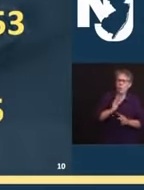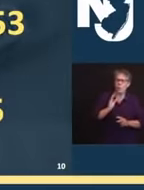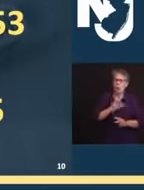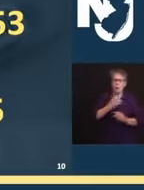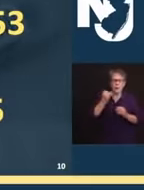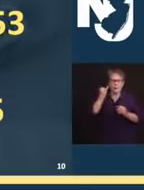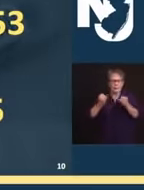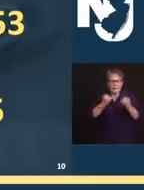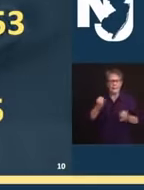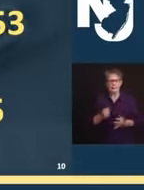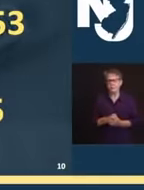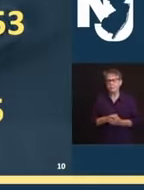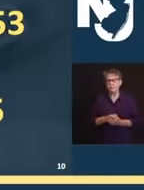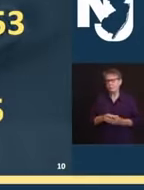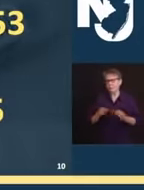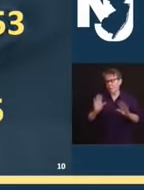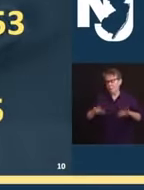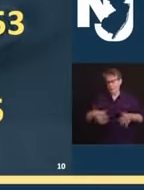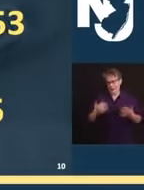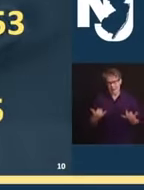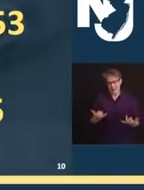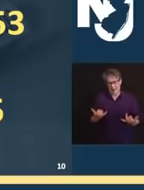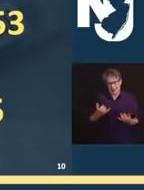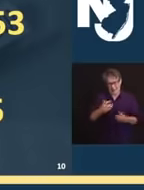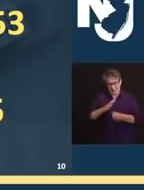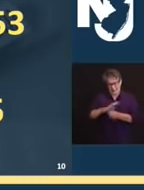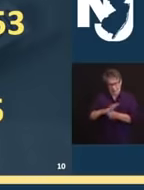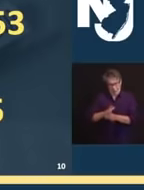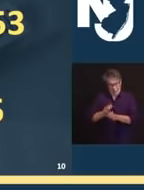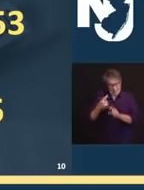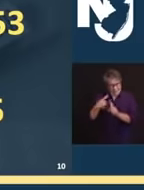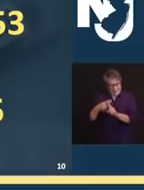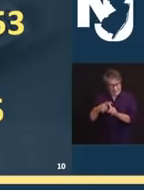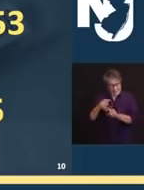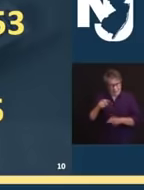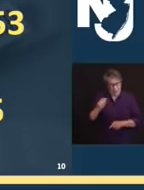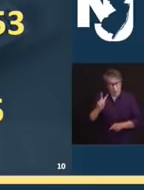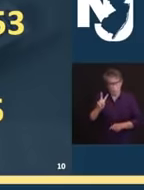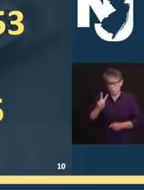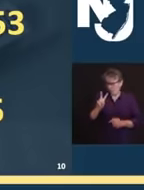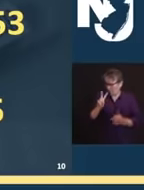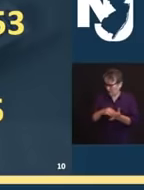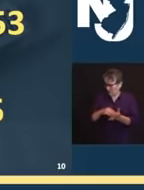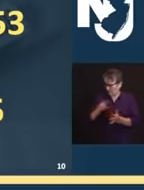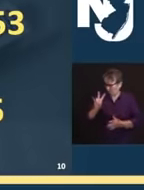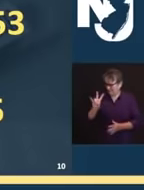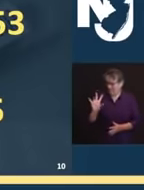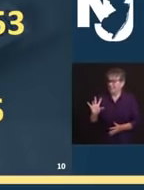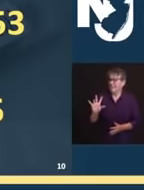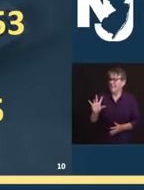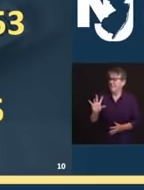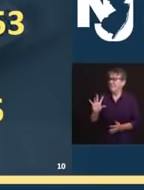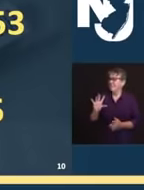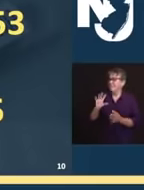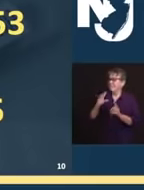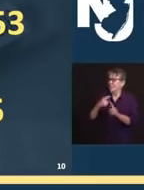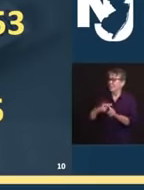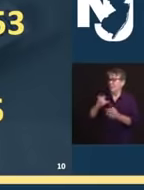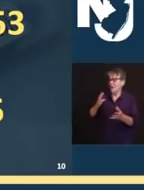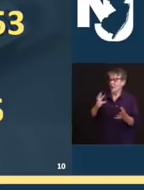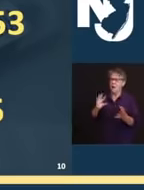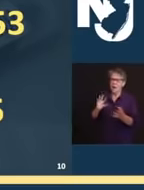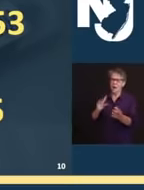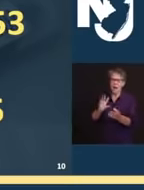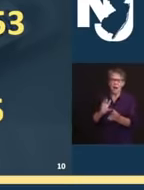are reporting an additional 2,075 positive cases, bringing the statewide cumulative total since March 4th to